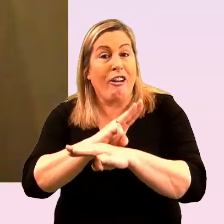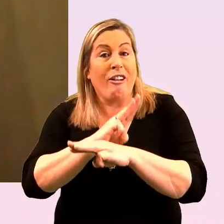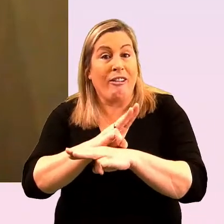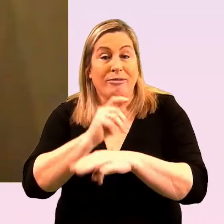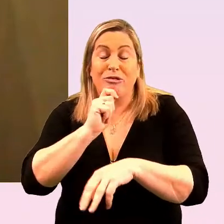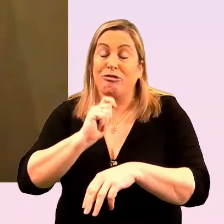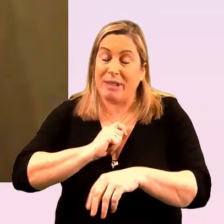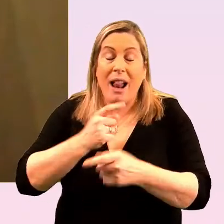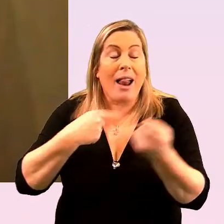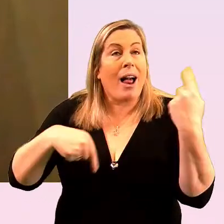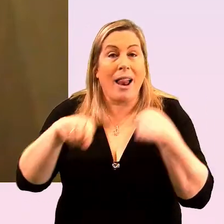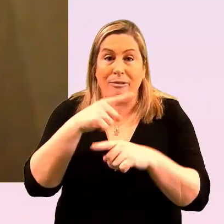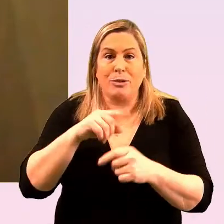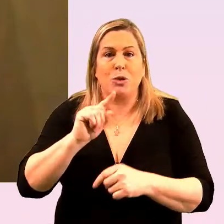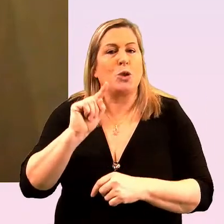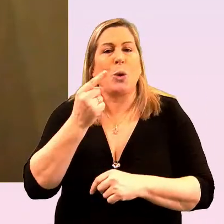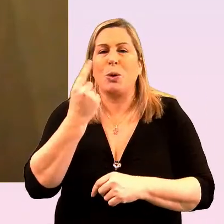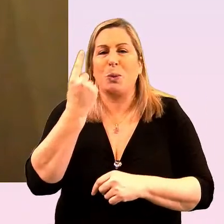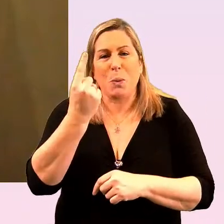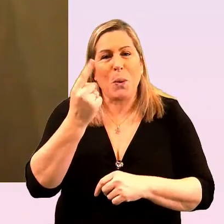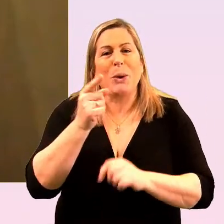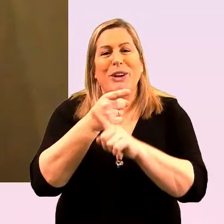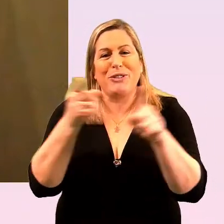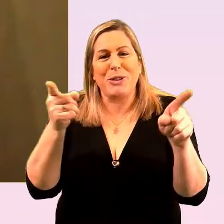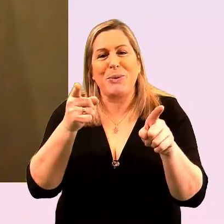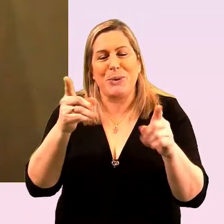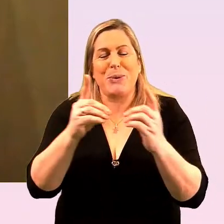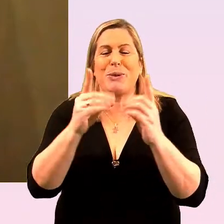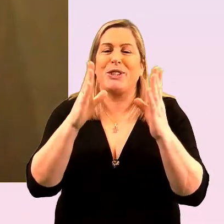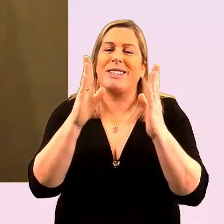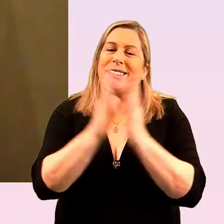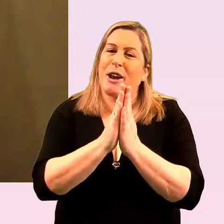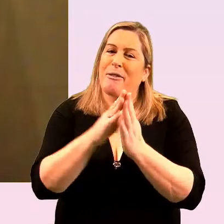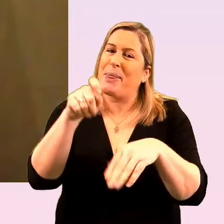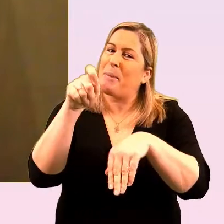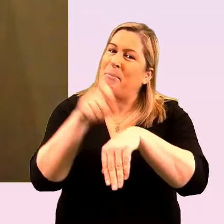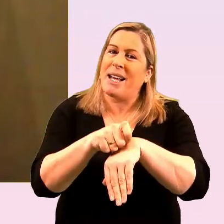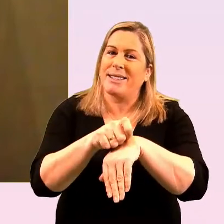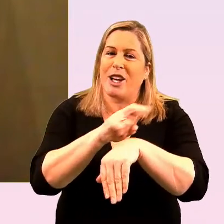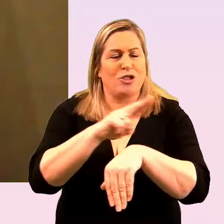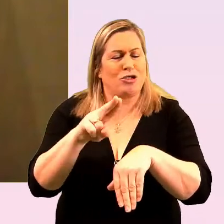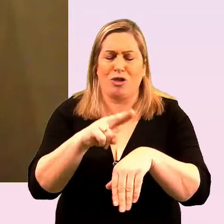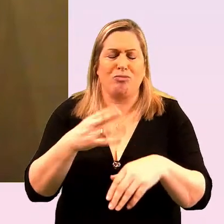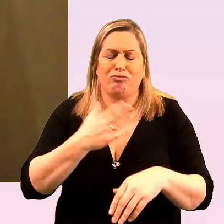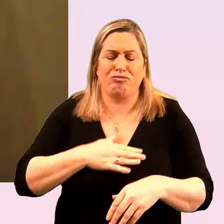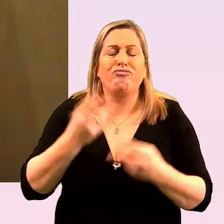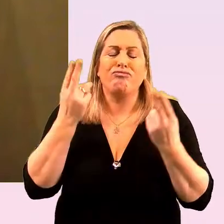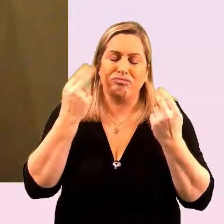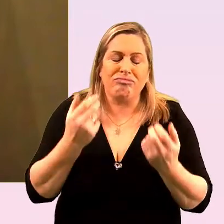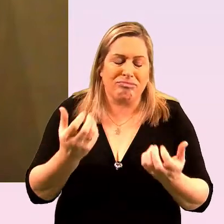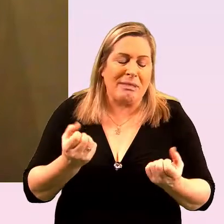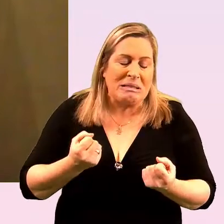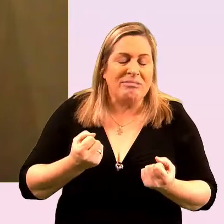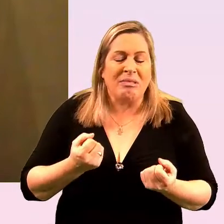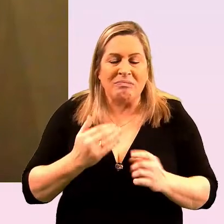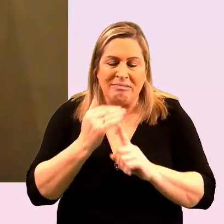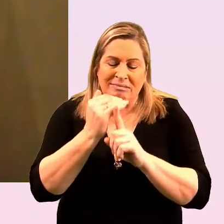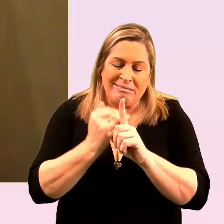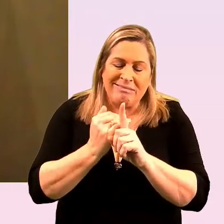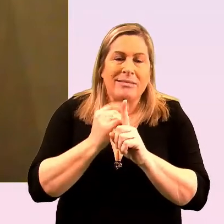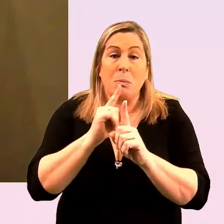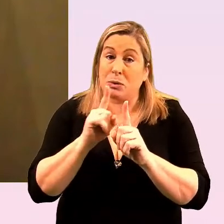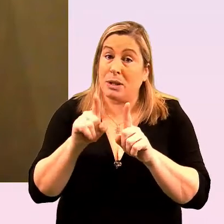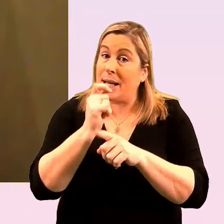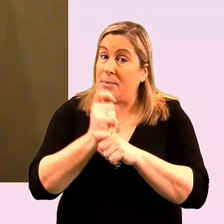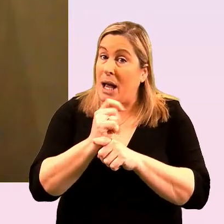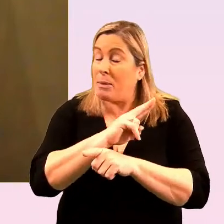say to all of us, there's only one of you and you deserve the best. Don't settle for anything less. But equally, don't stand in